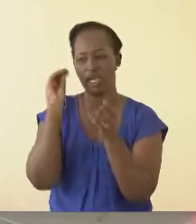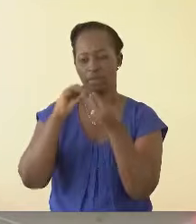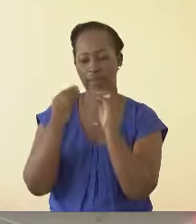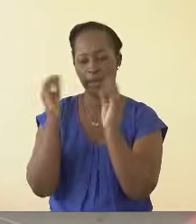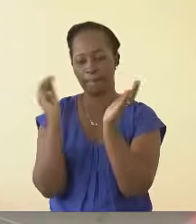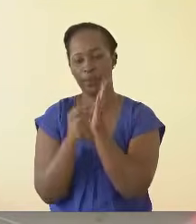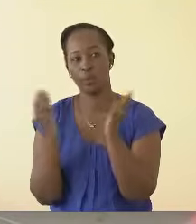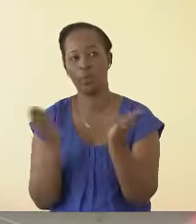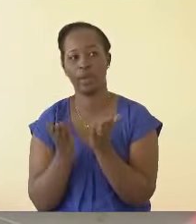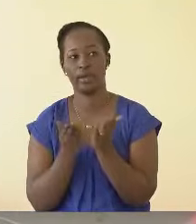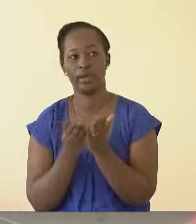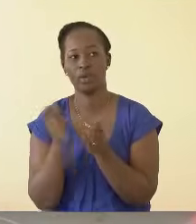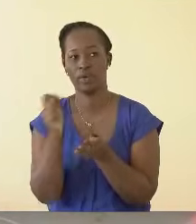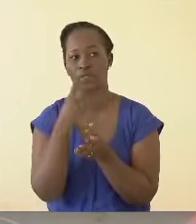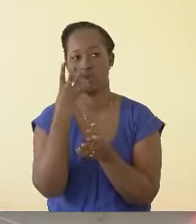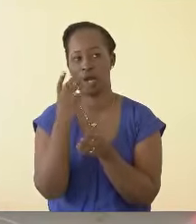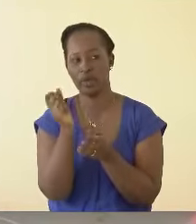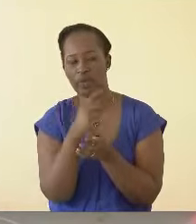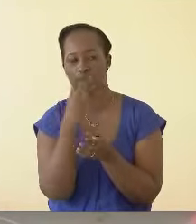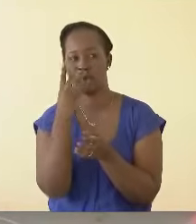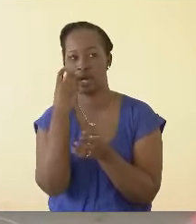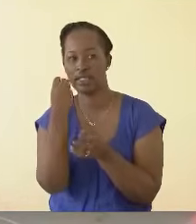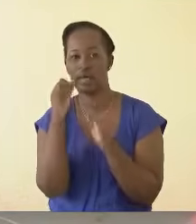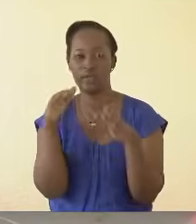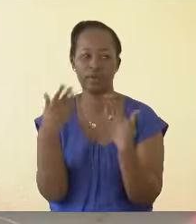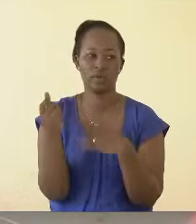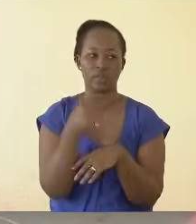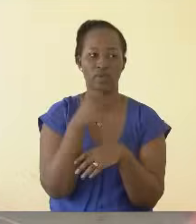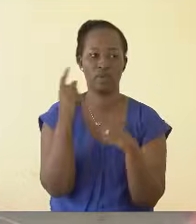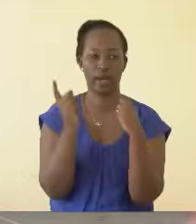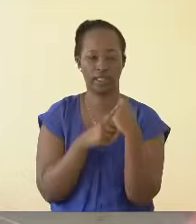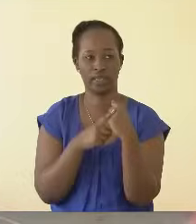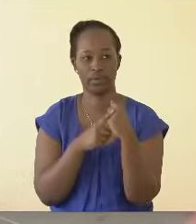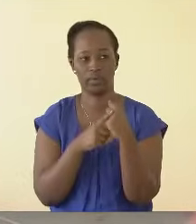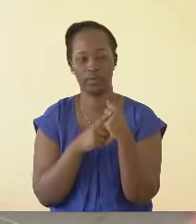200,000? April, May, or June? What does that statement mean? This